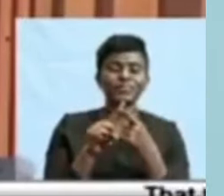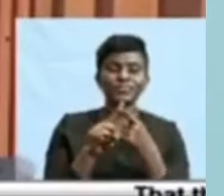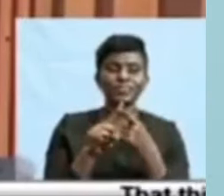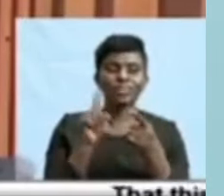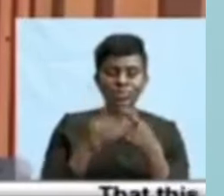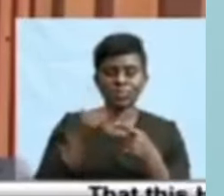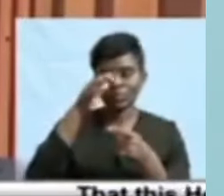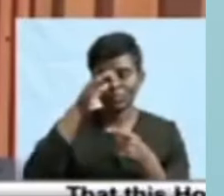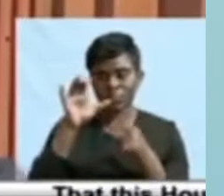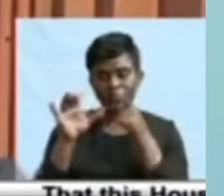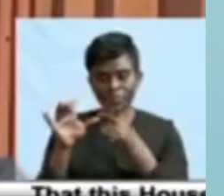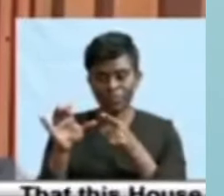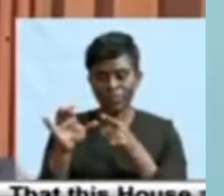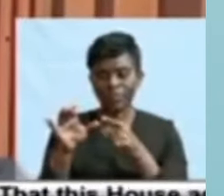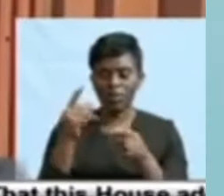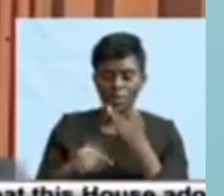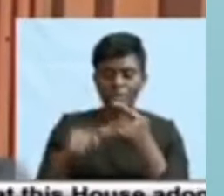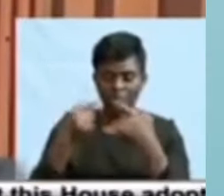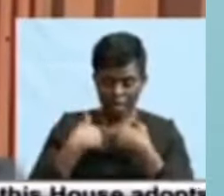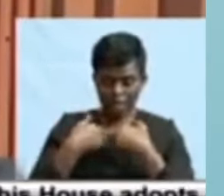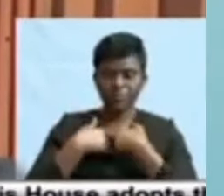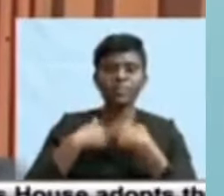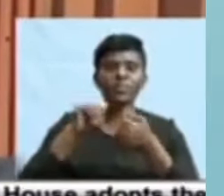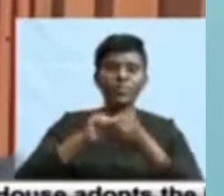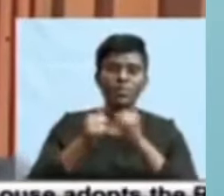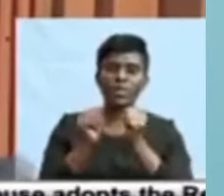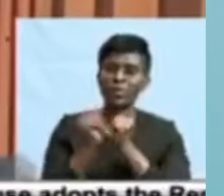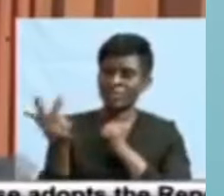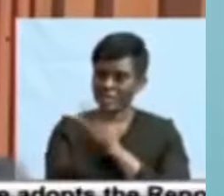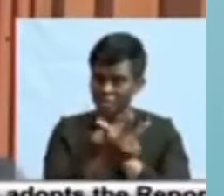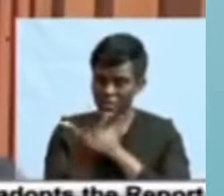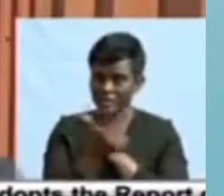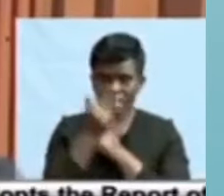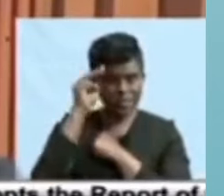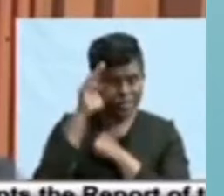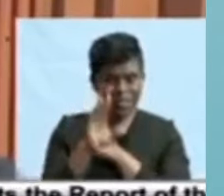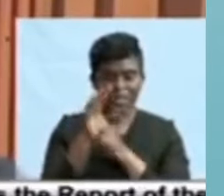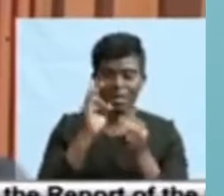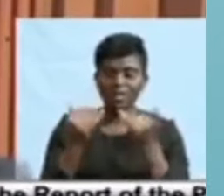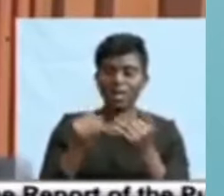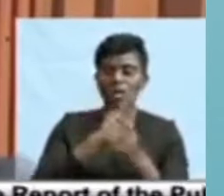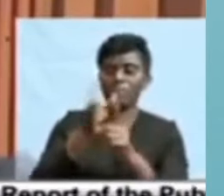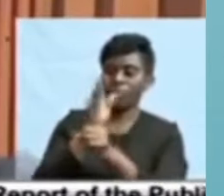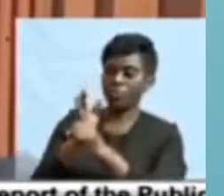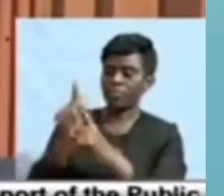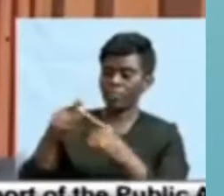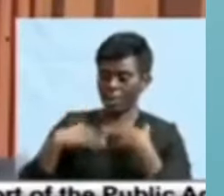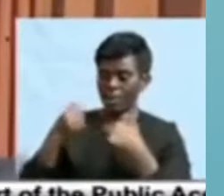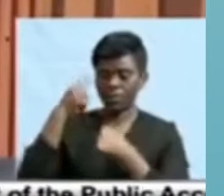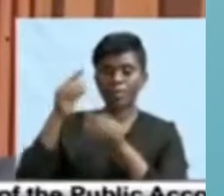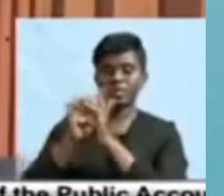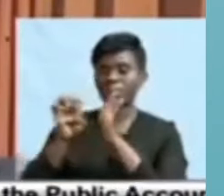to corruption that is affecting these three ministries. If you go to the Ministry of Health, for example,